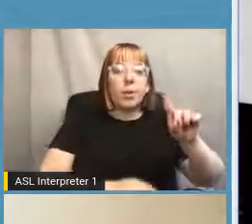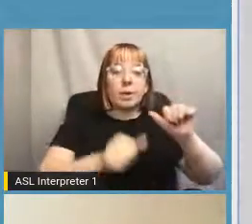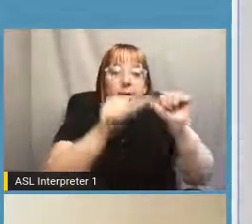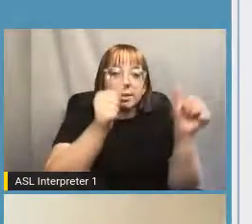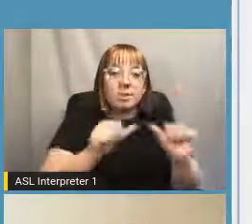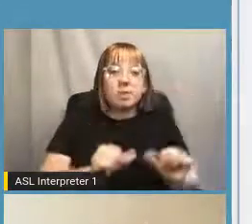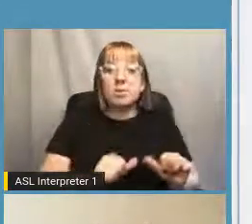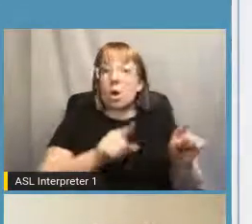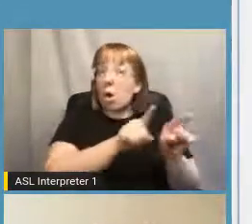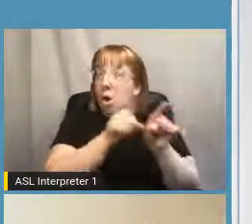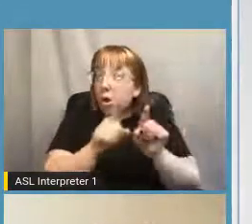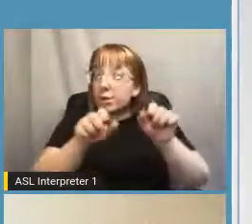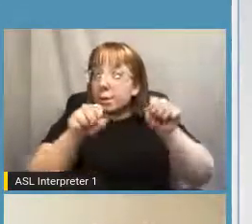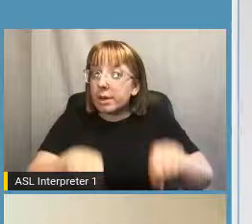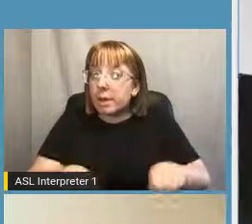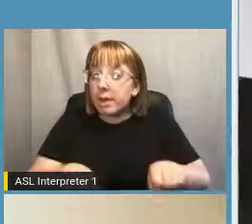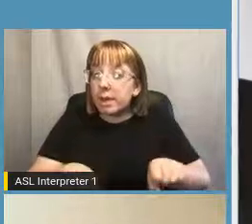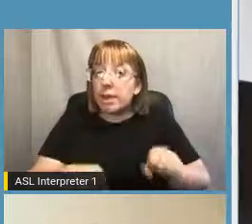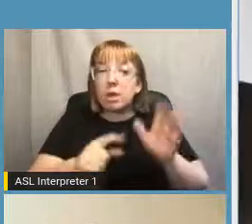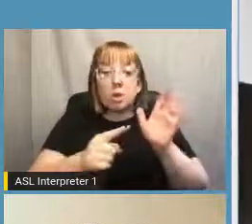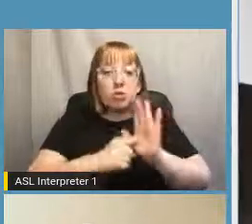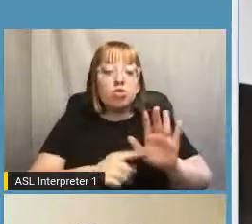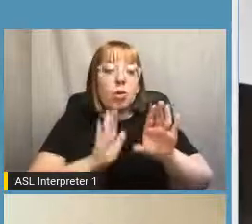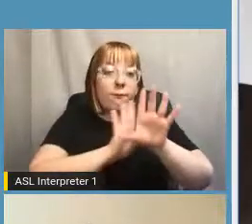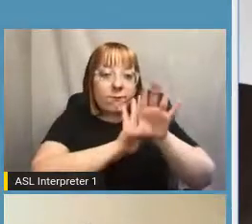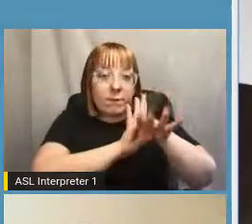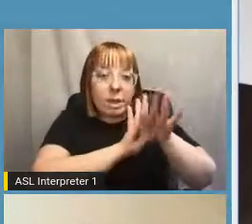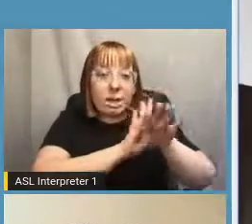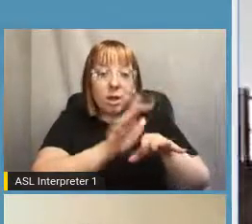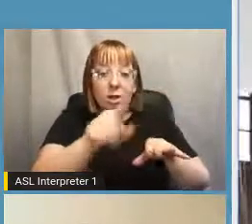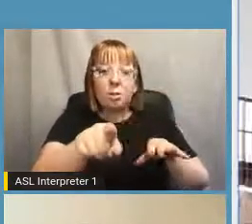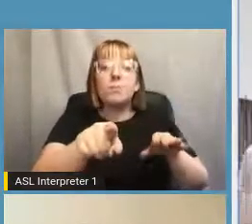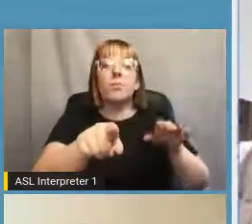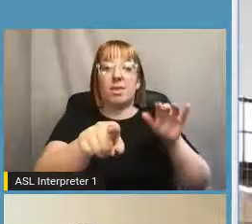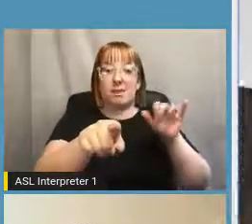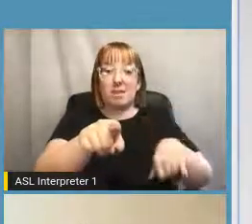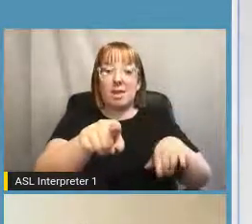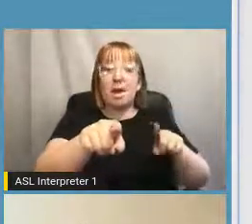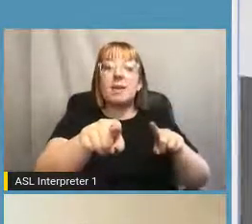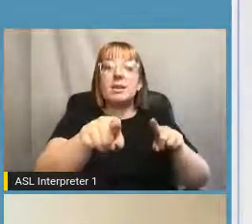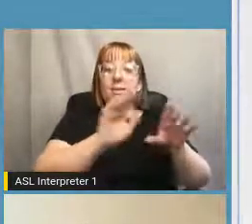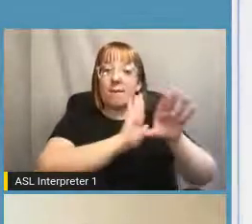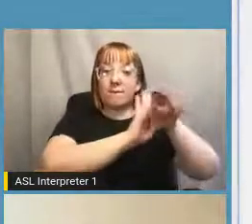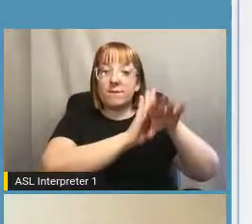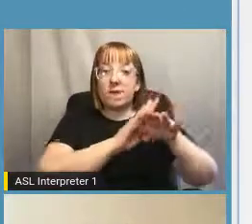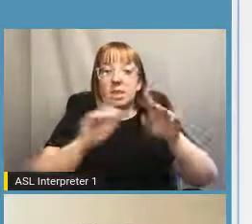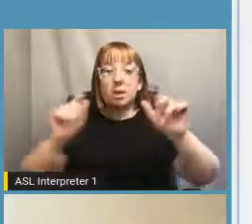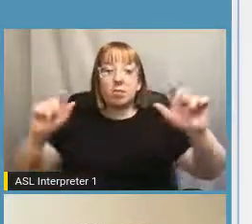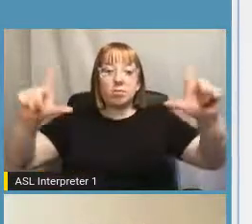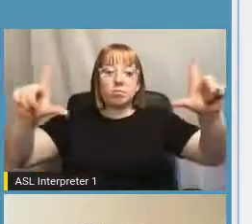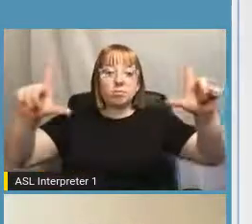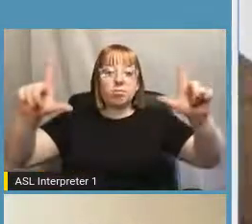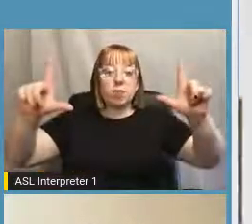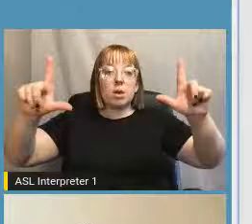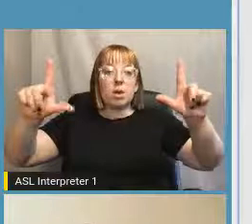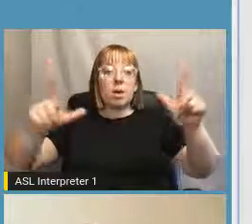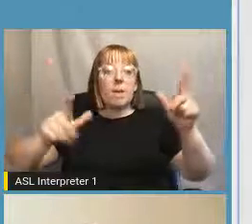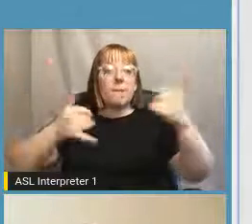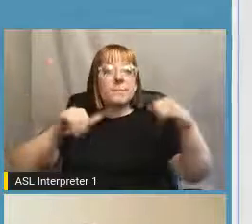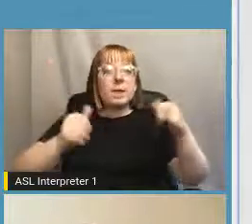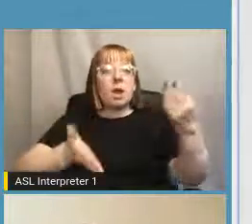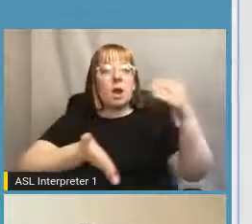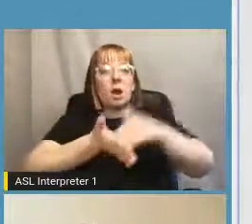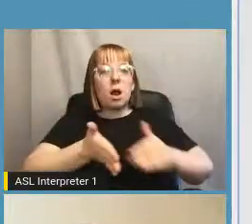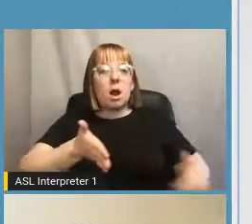you're able to also show video. So this one is a video playing on a loop of